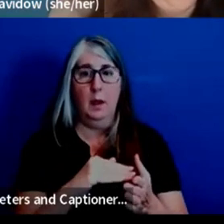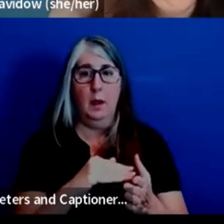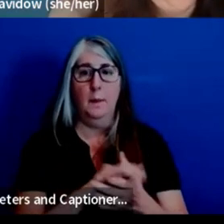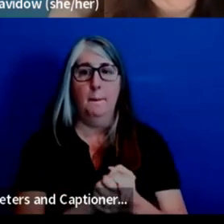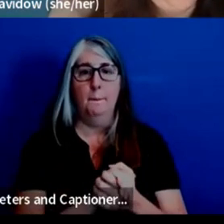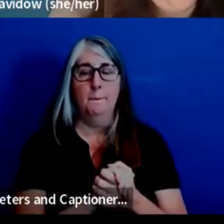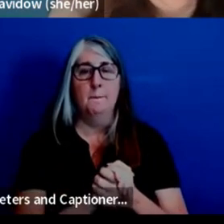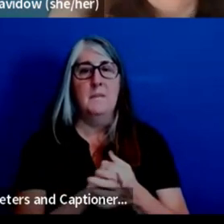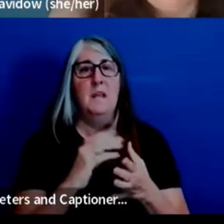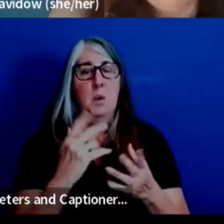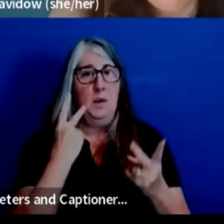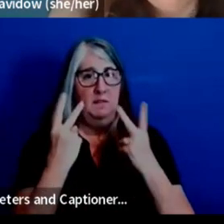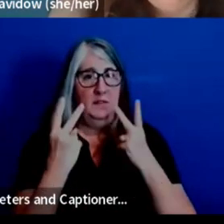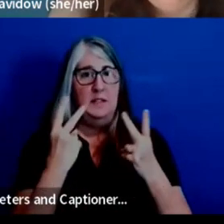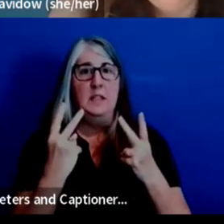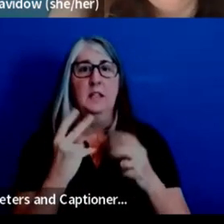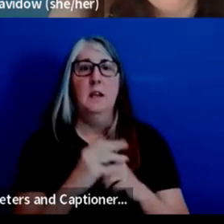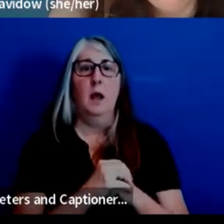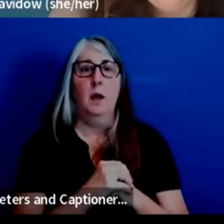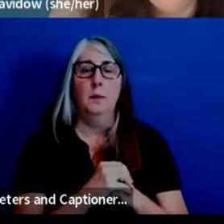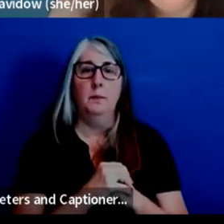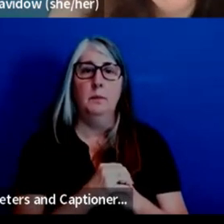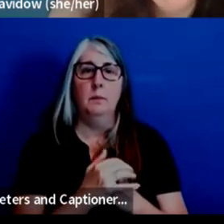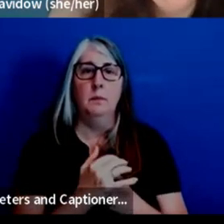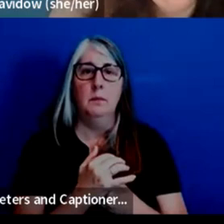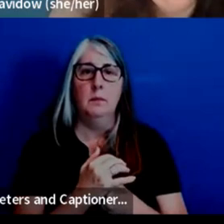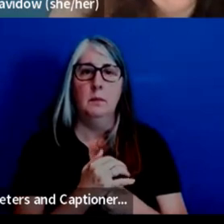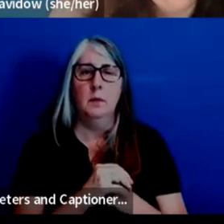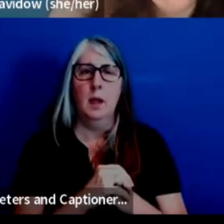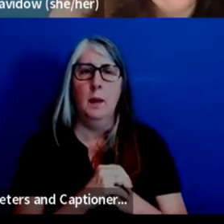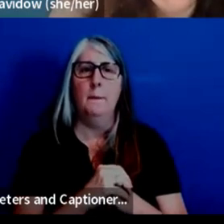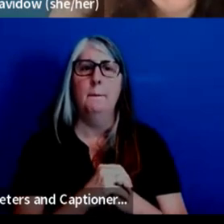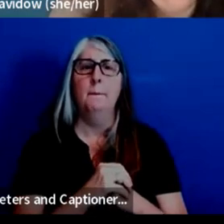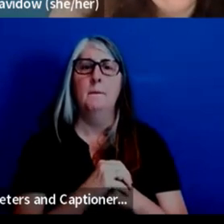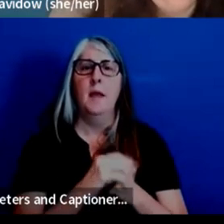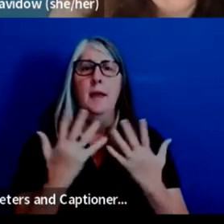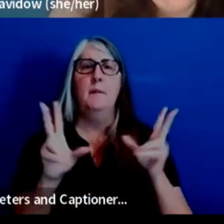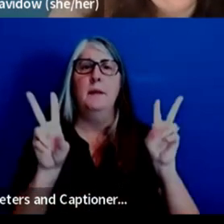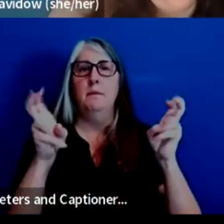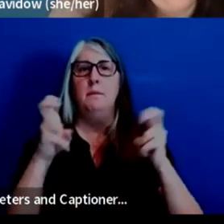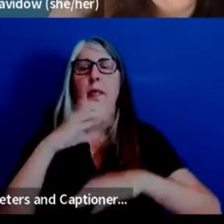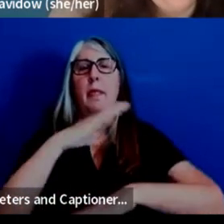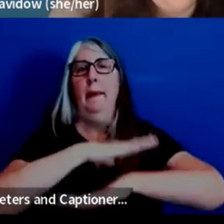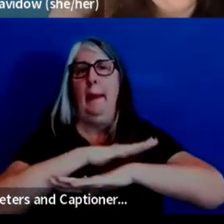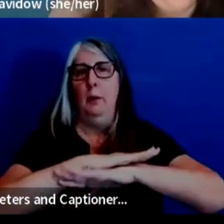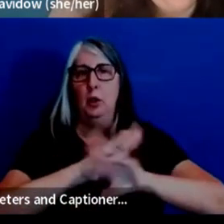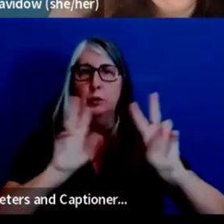metaphor today has been tables. We've heard stories of